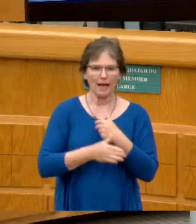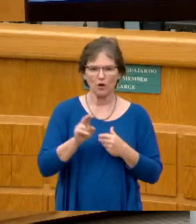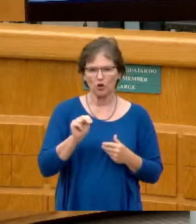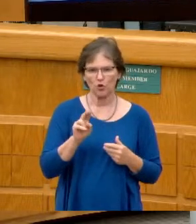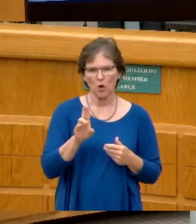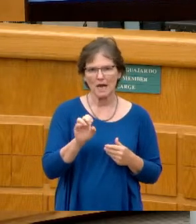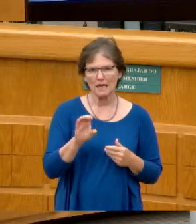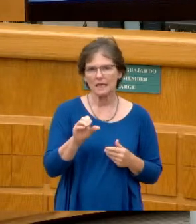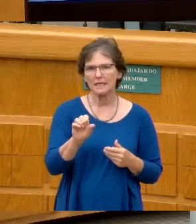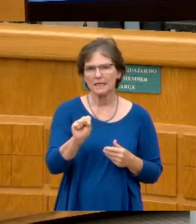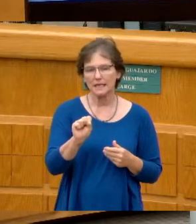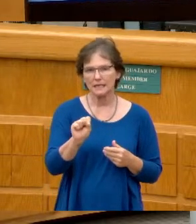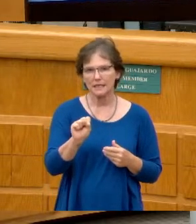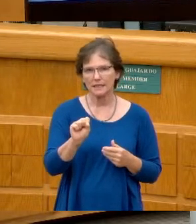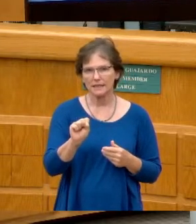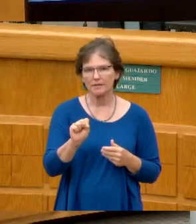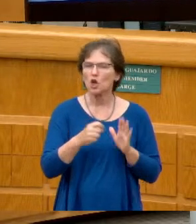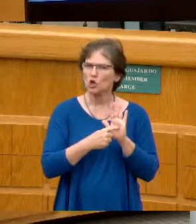please.